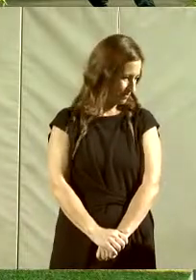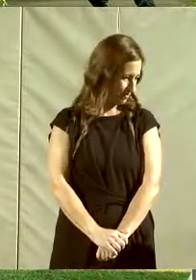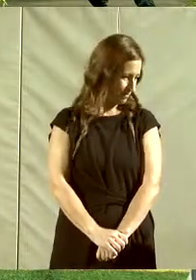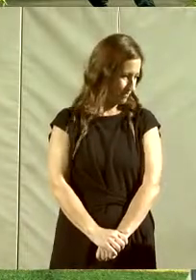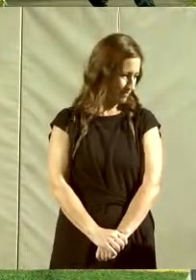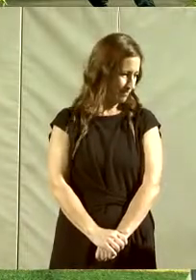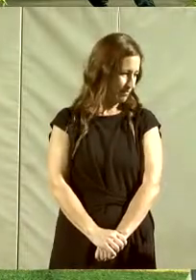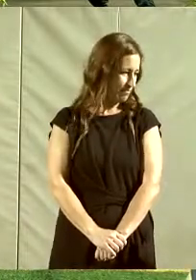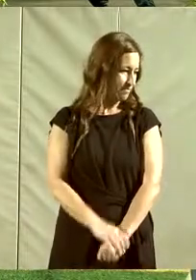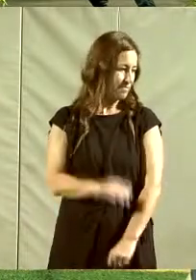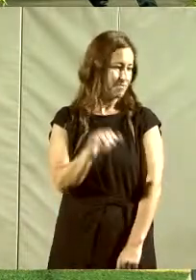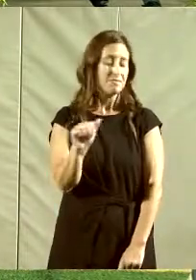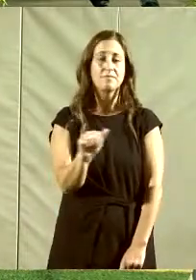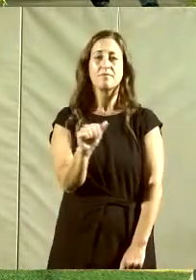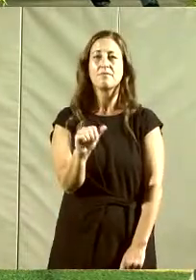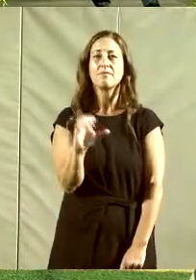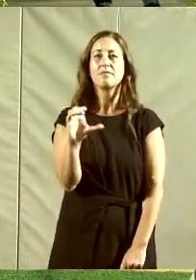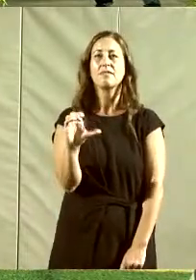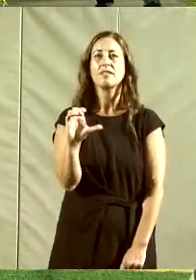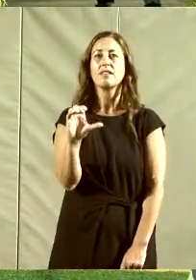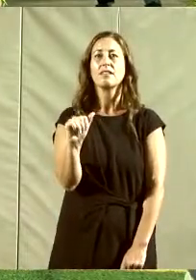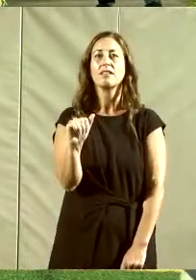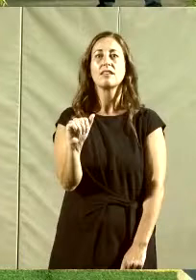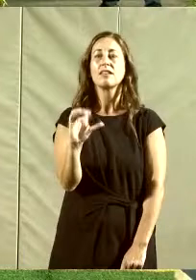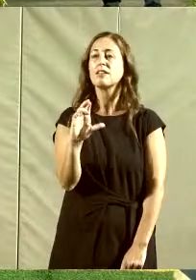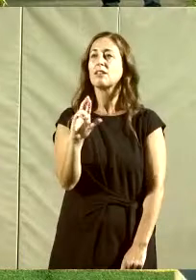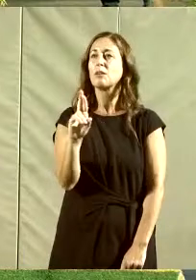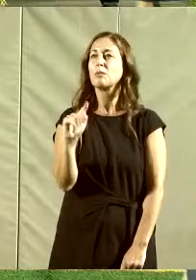Abigail Ray Carruth.